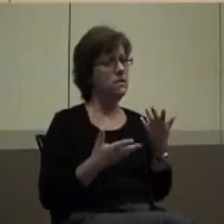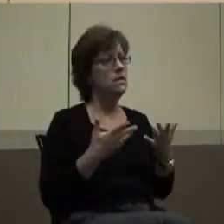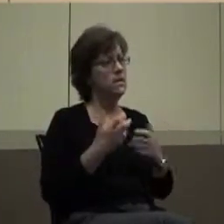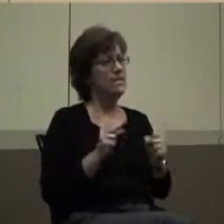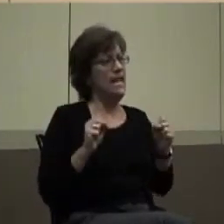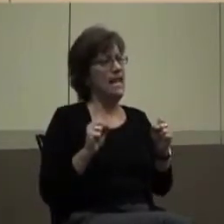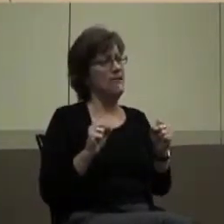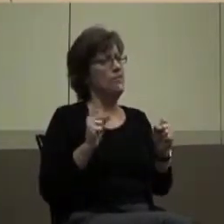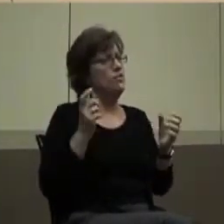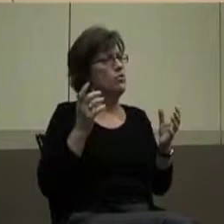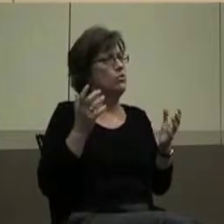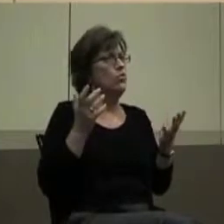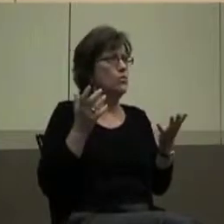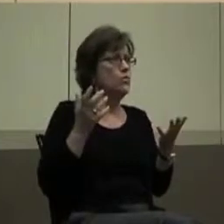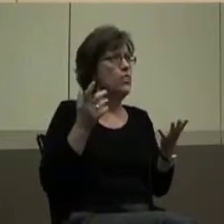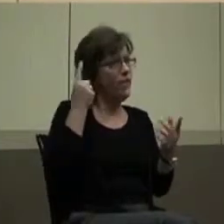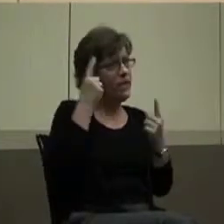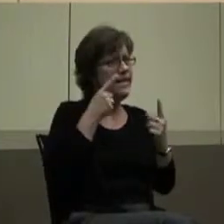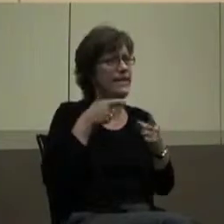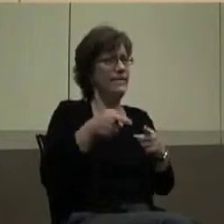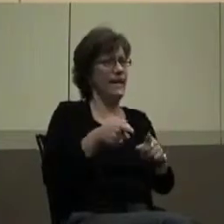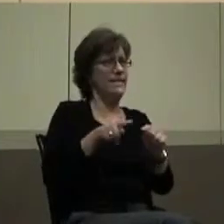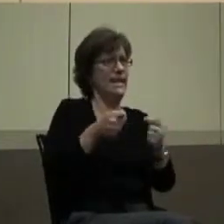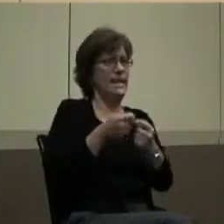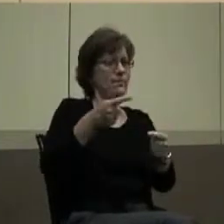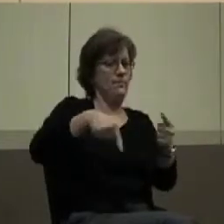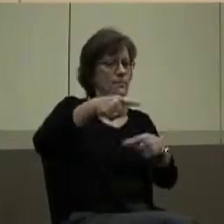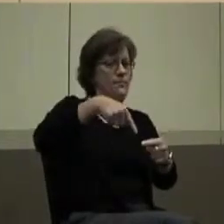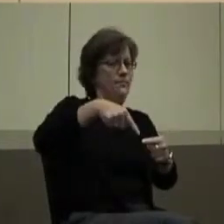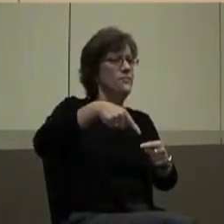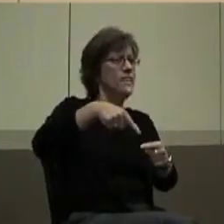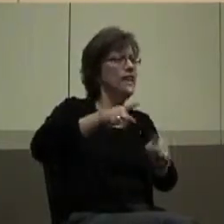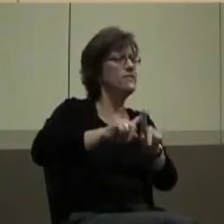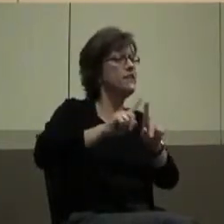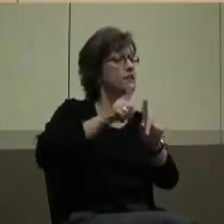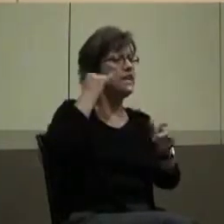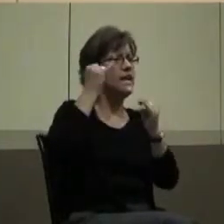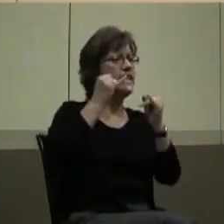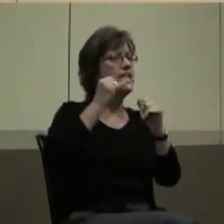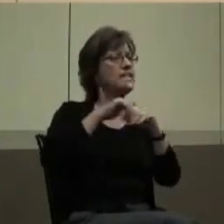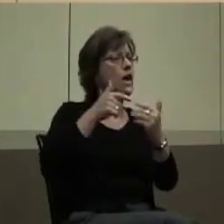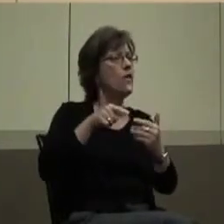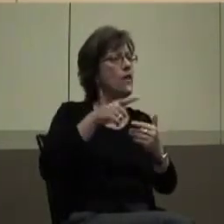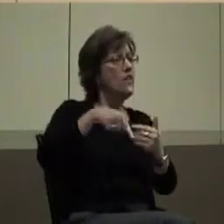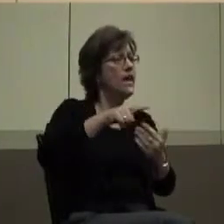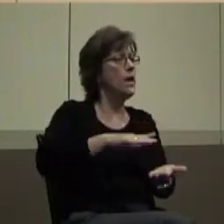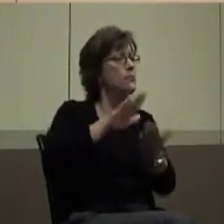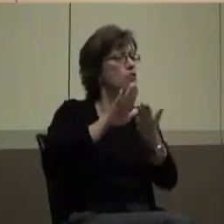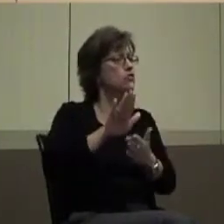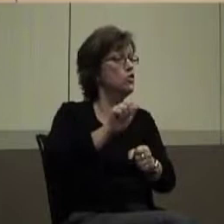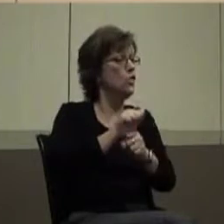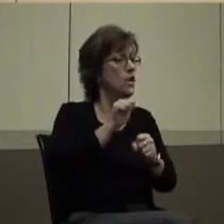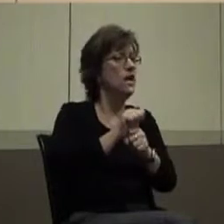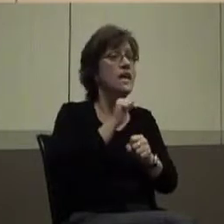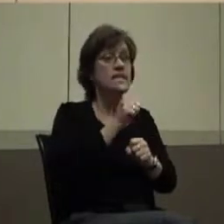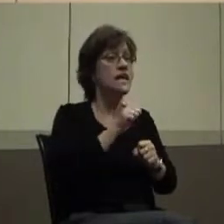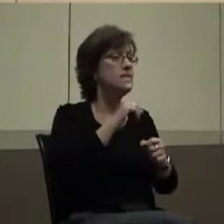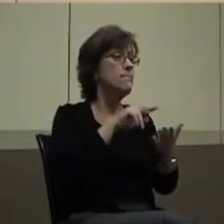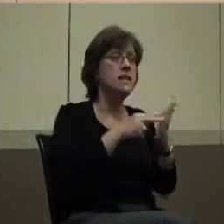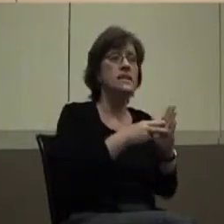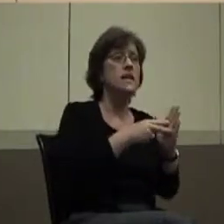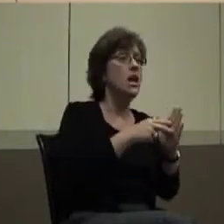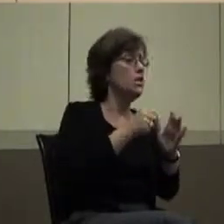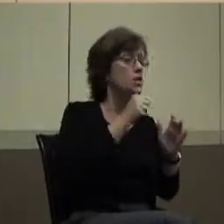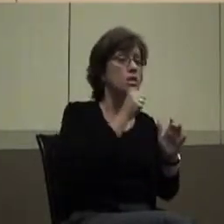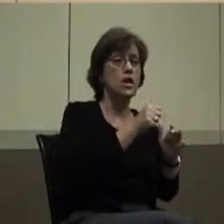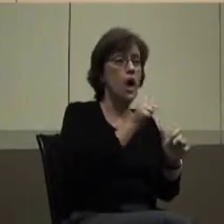that maybe this team at least has different ideas on how they approach their work. Does not necessarily mean they don't work